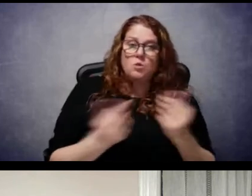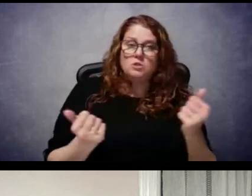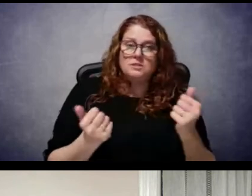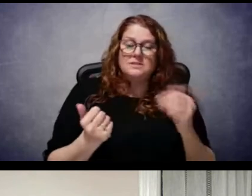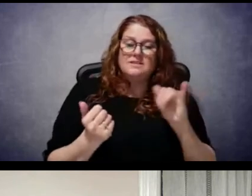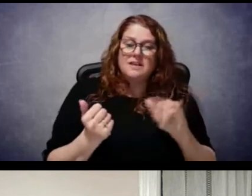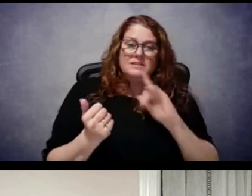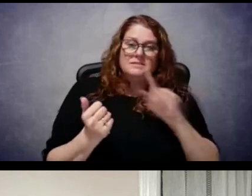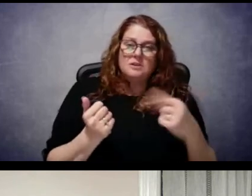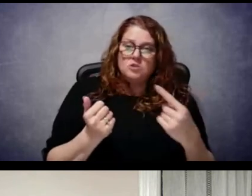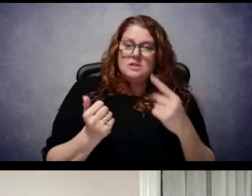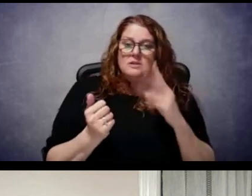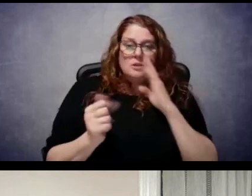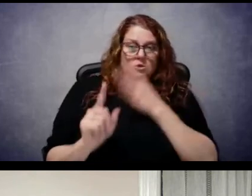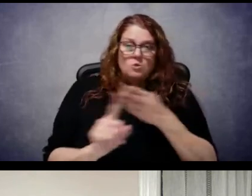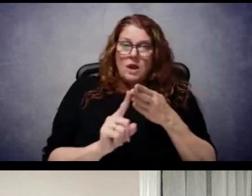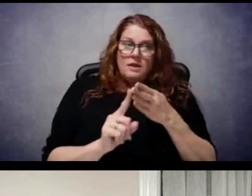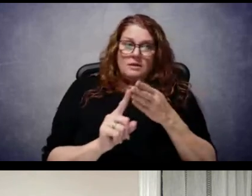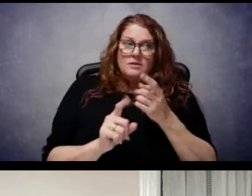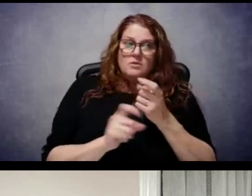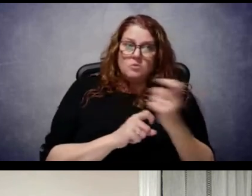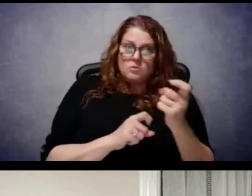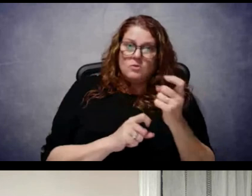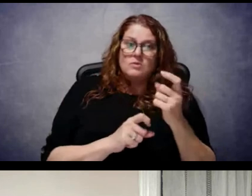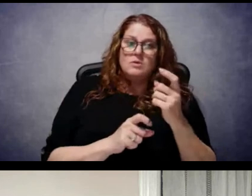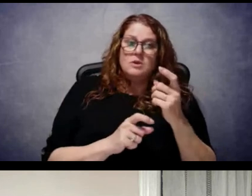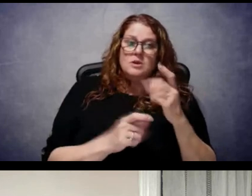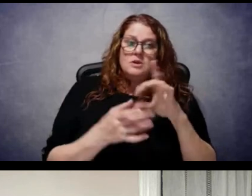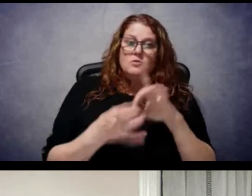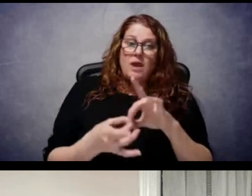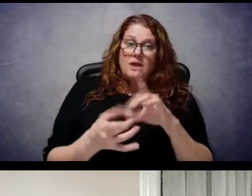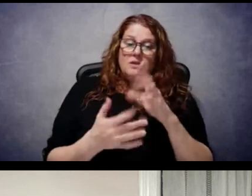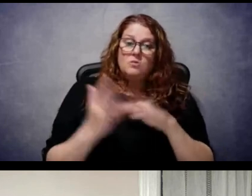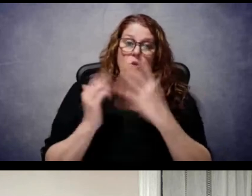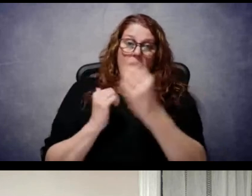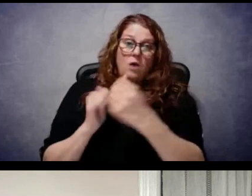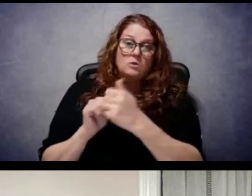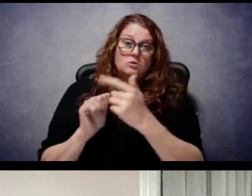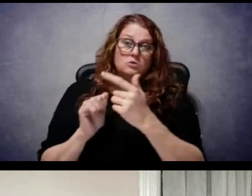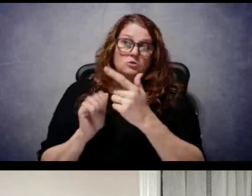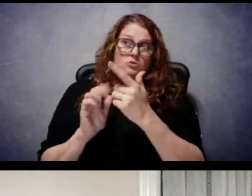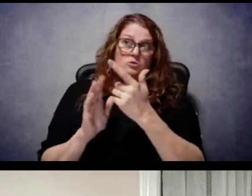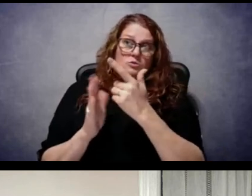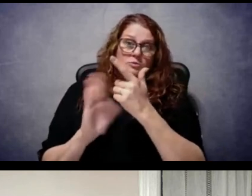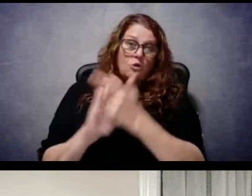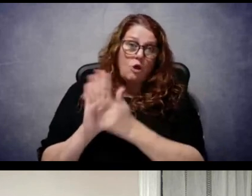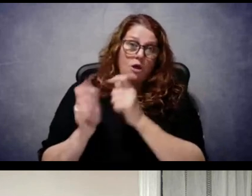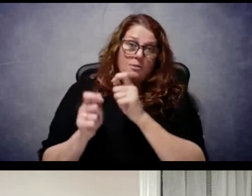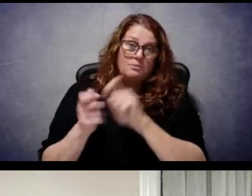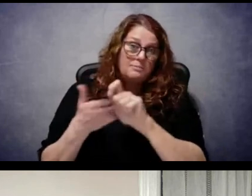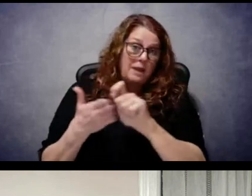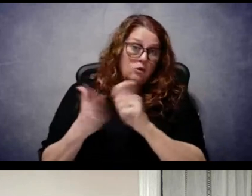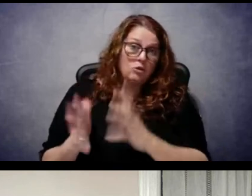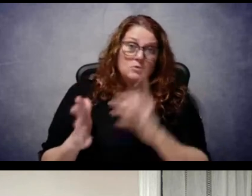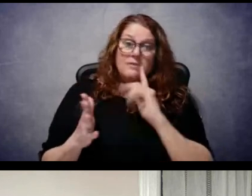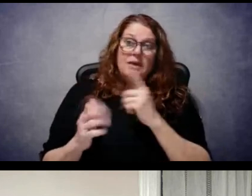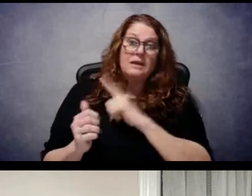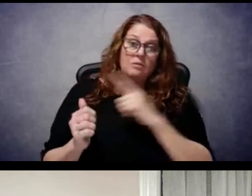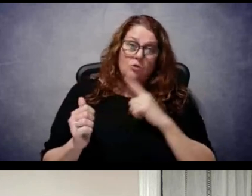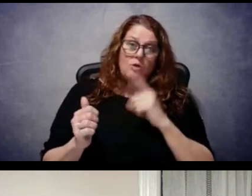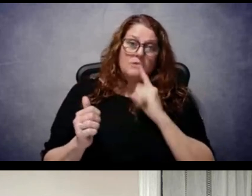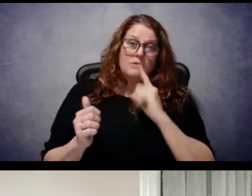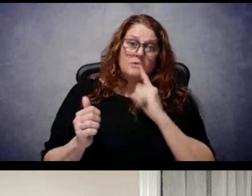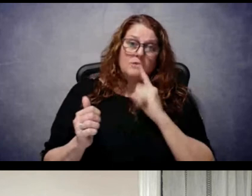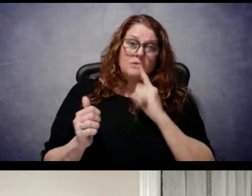that isn't like a very direct thread between like where we're going out to legislators and saying, hey, this is the issue. We think legislation is the